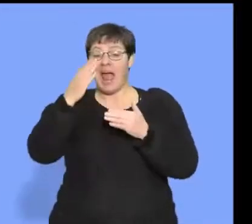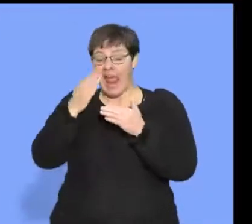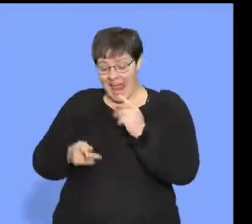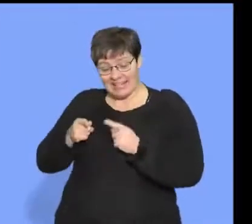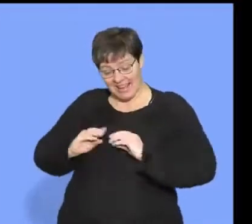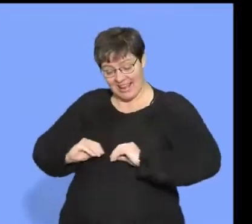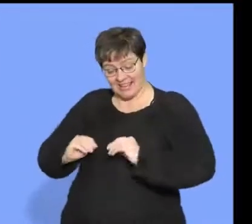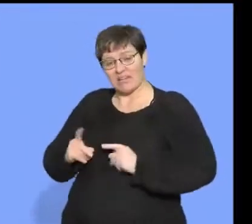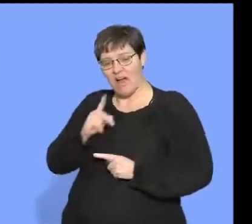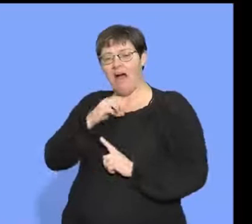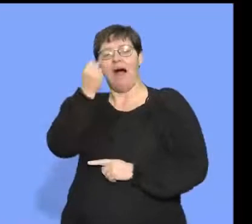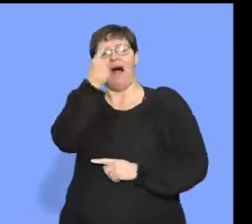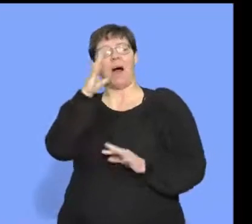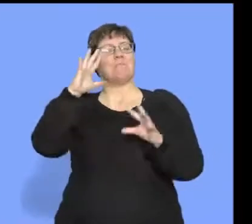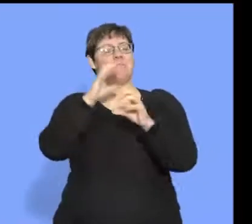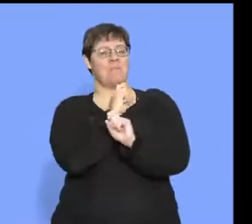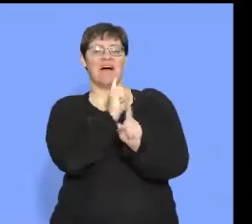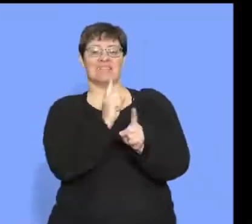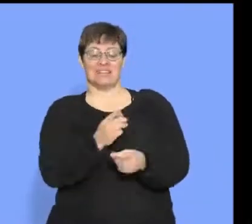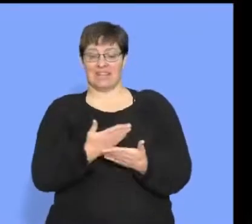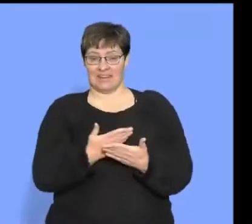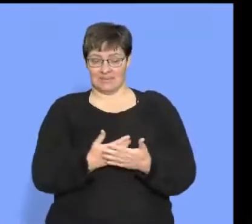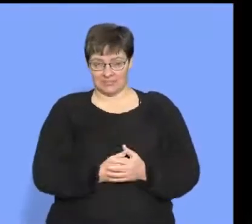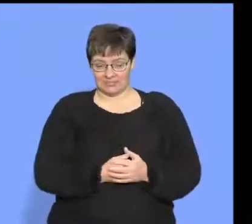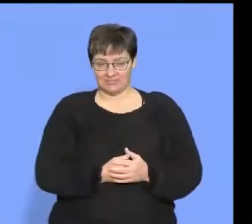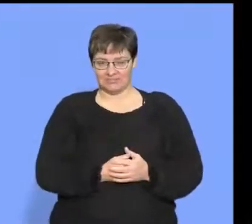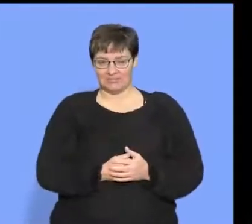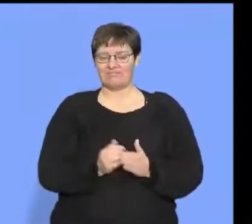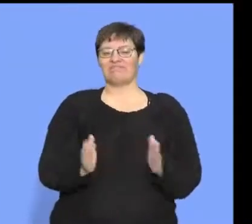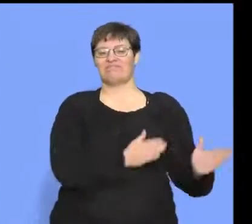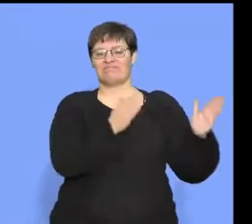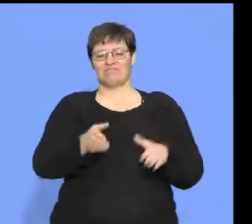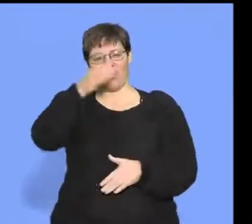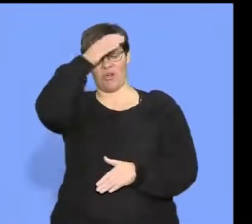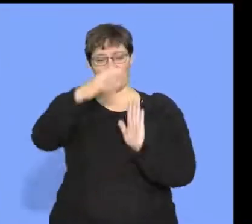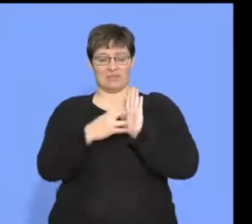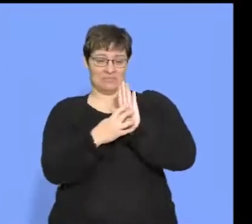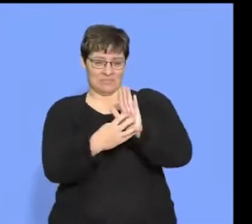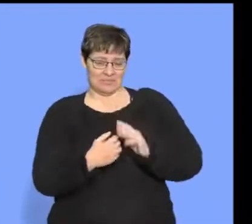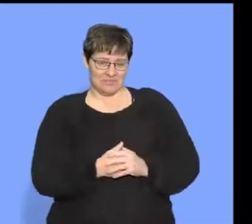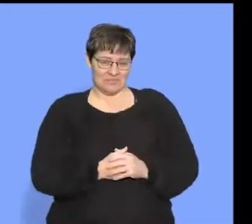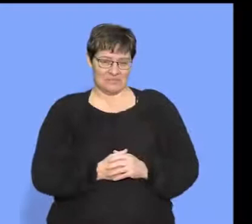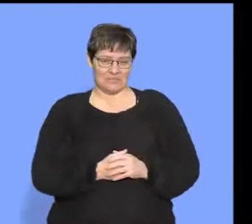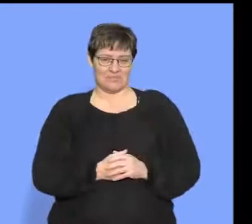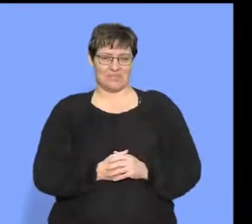hopefully by the end of these lessons you'll be able to answer for yourself. Let's move on to our concept map.